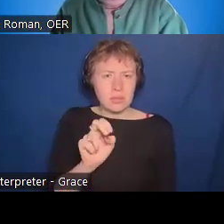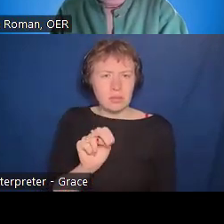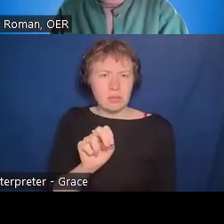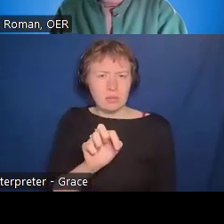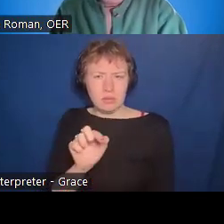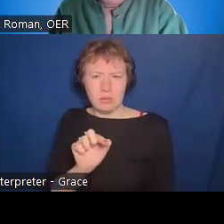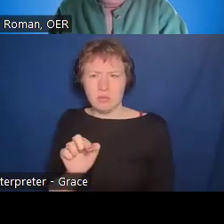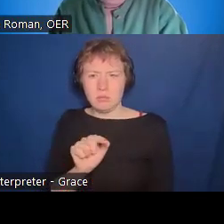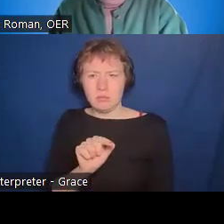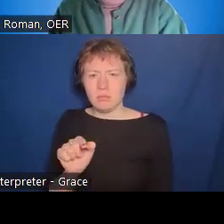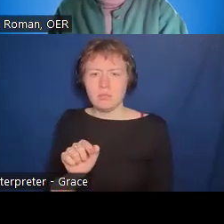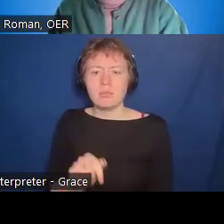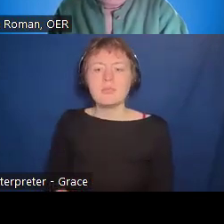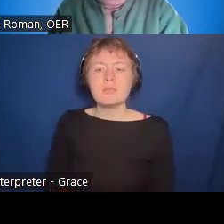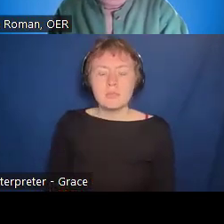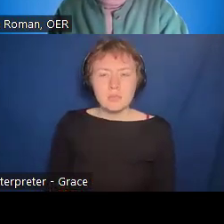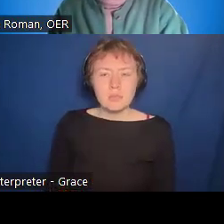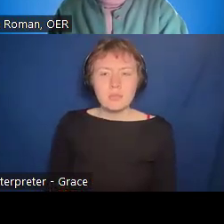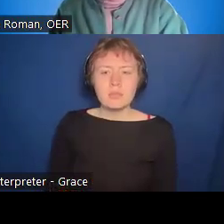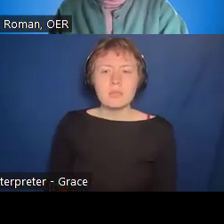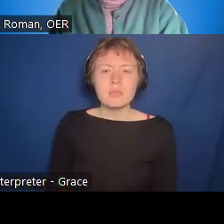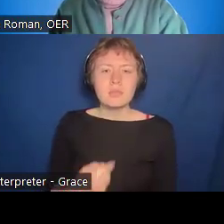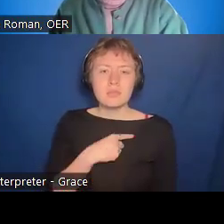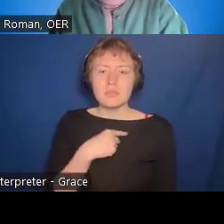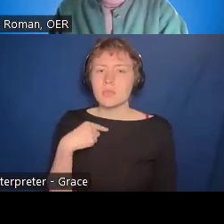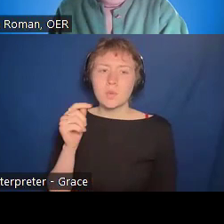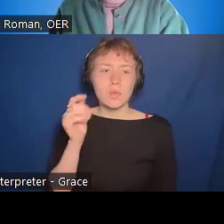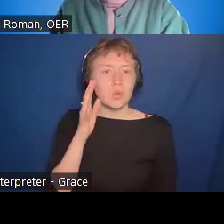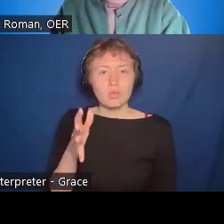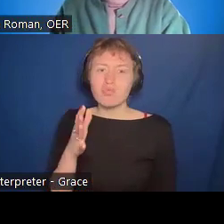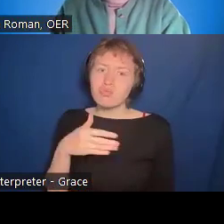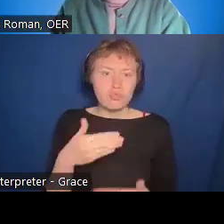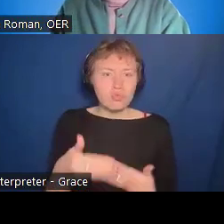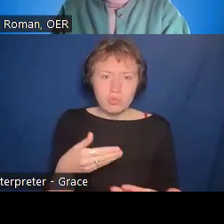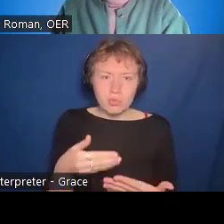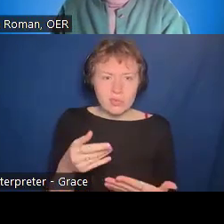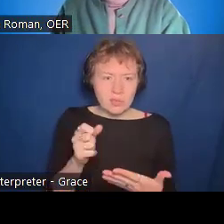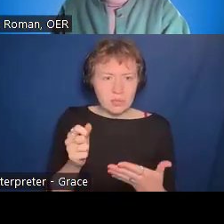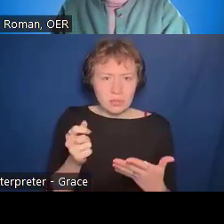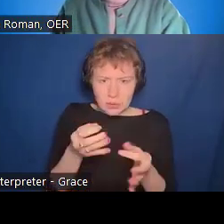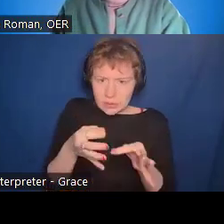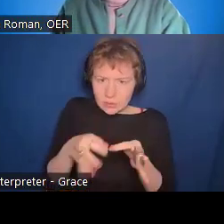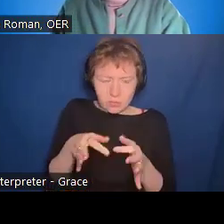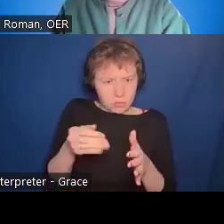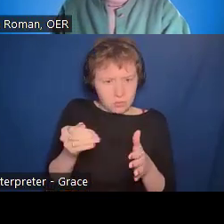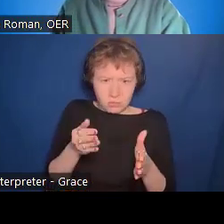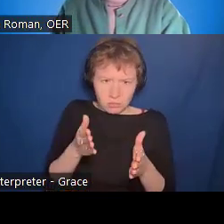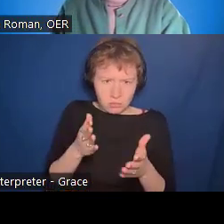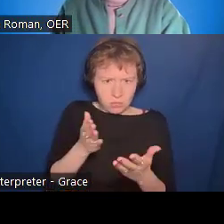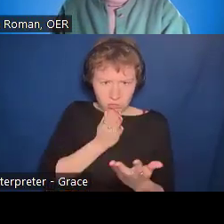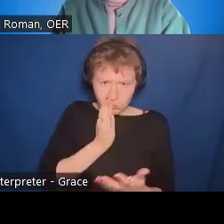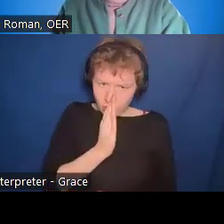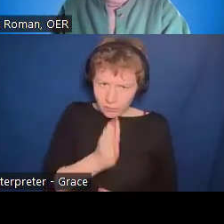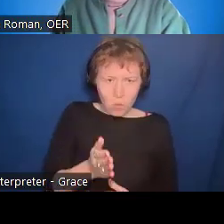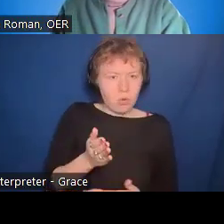this as tightly as we can. So similarly here too, if you are asking